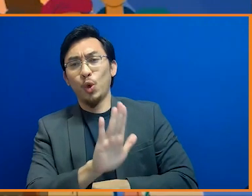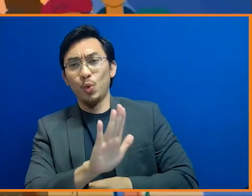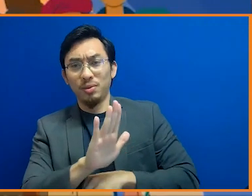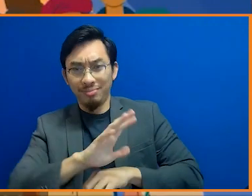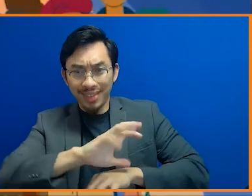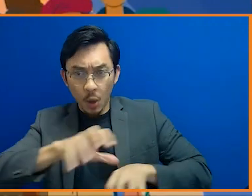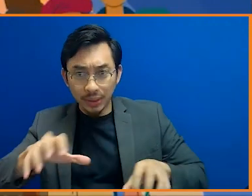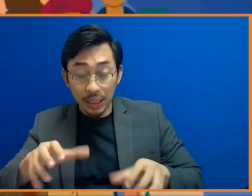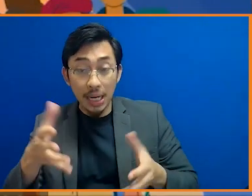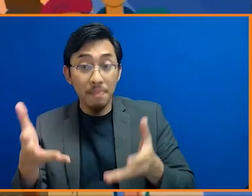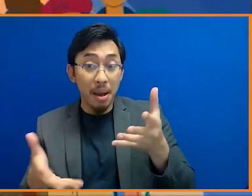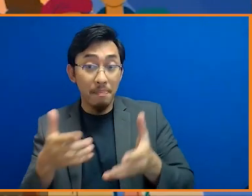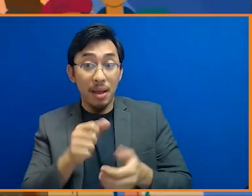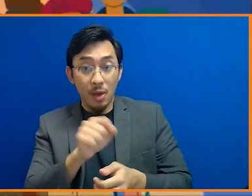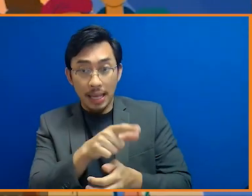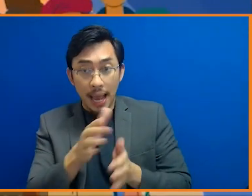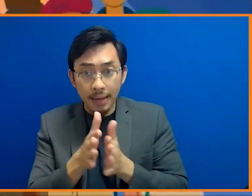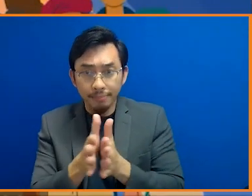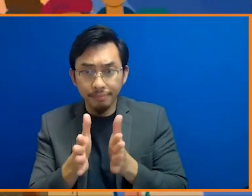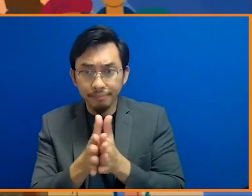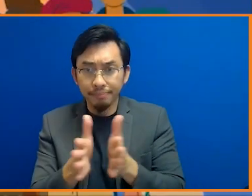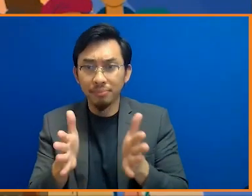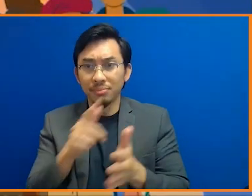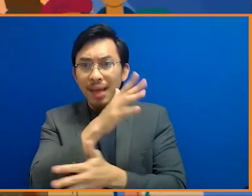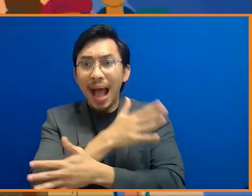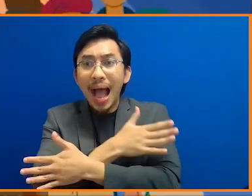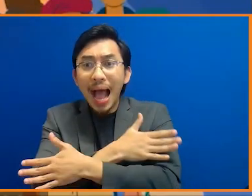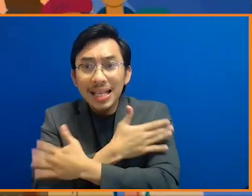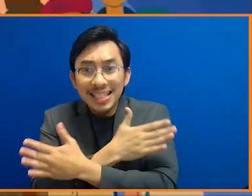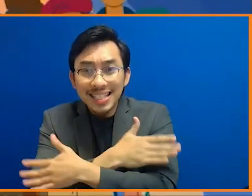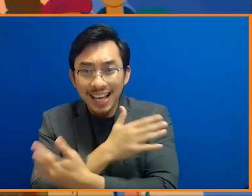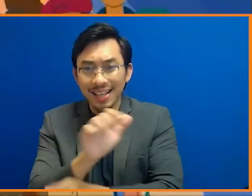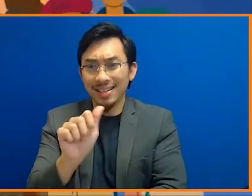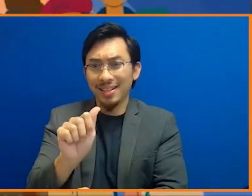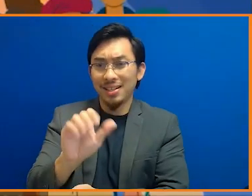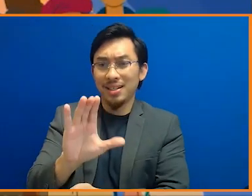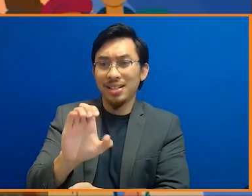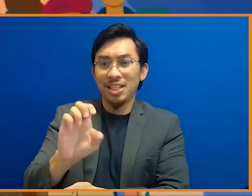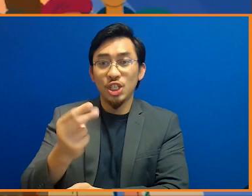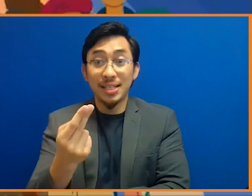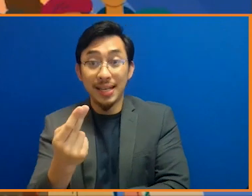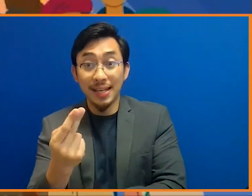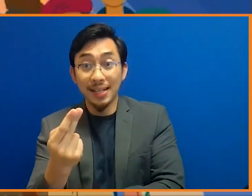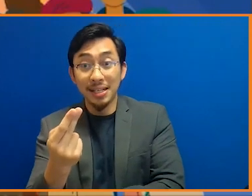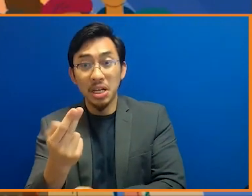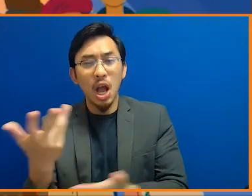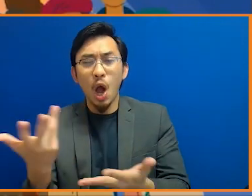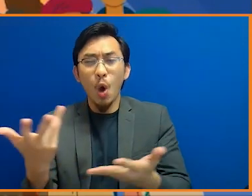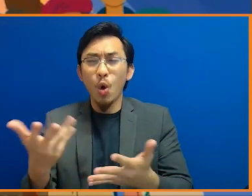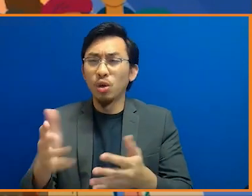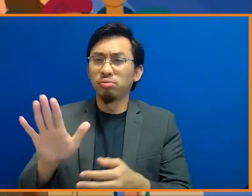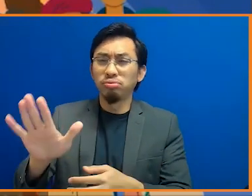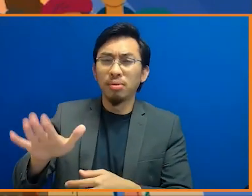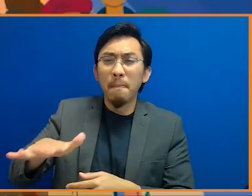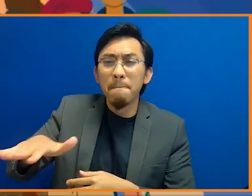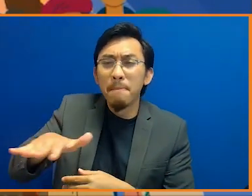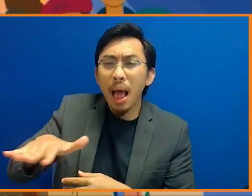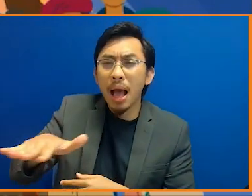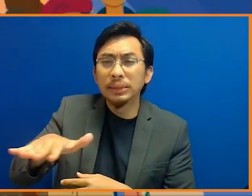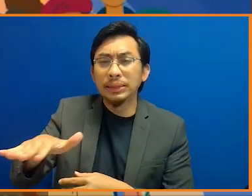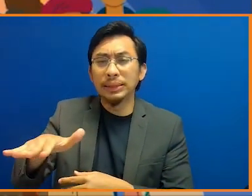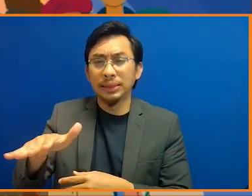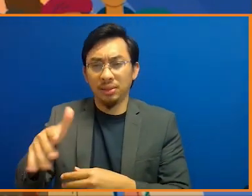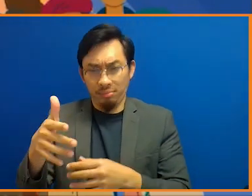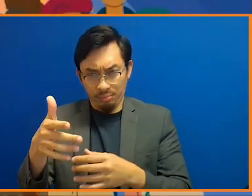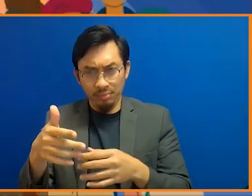country. Probably you can also tell that in the context of Aceh or the place where